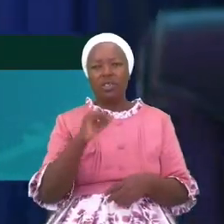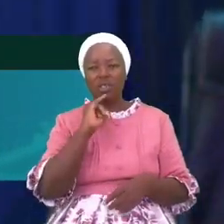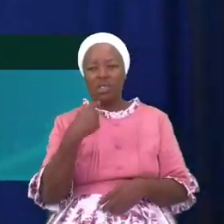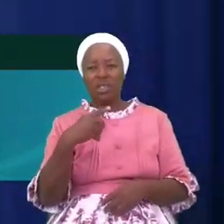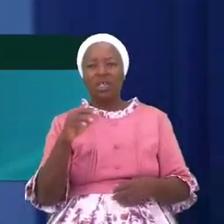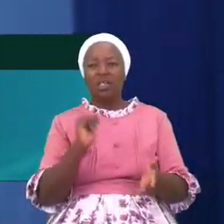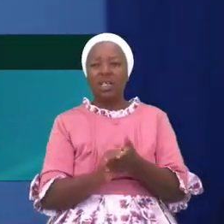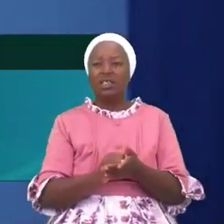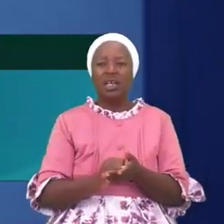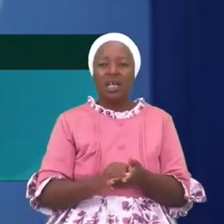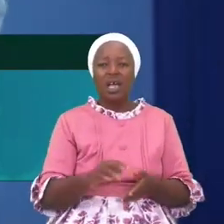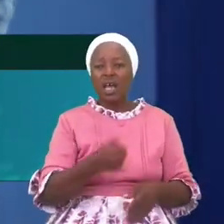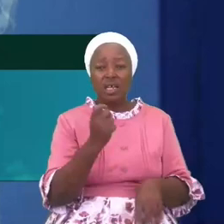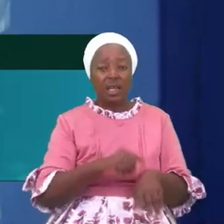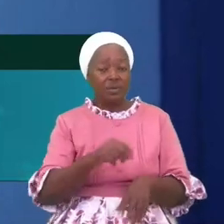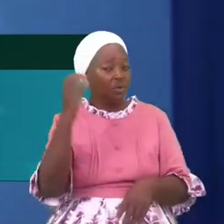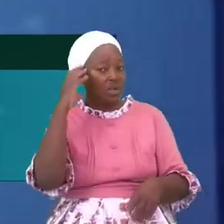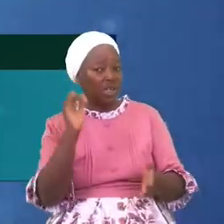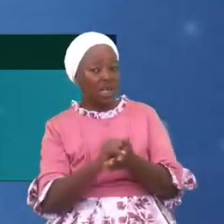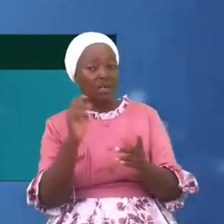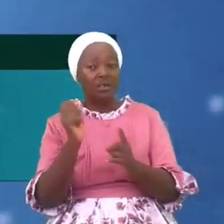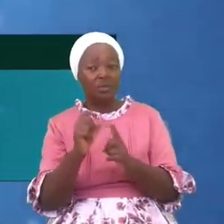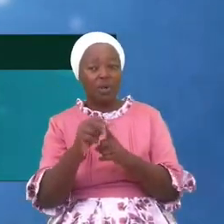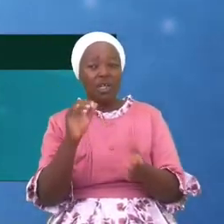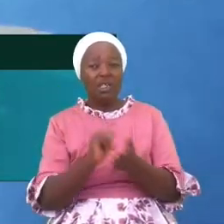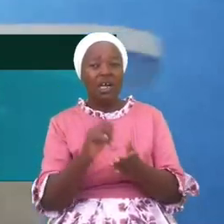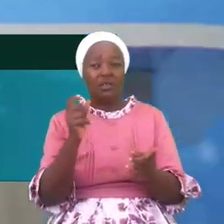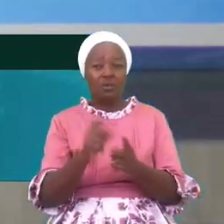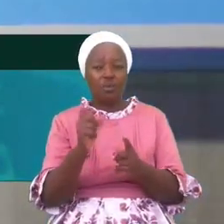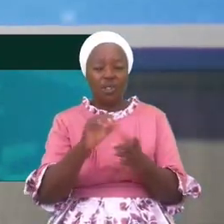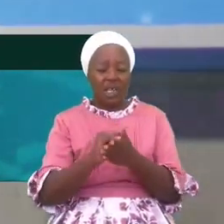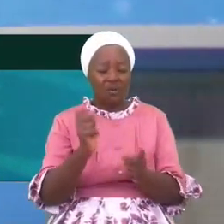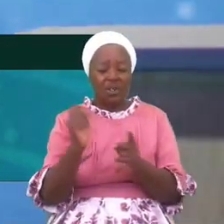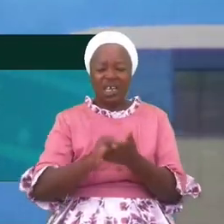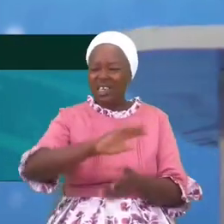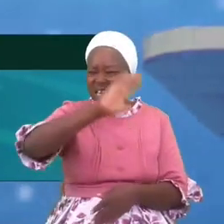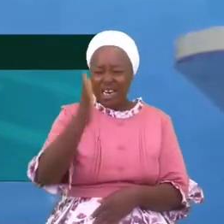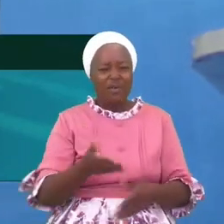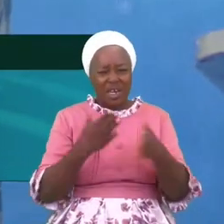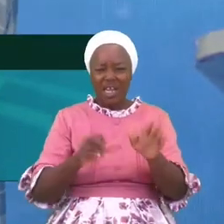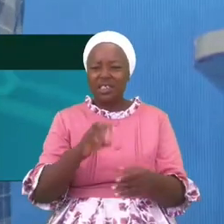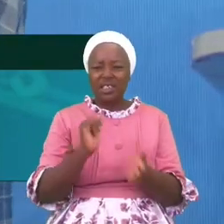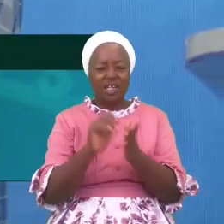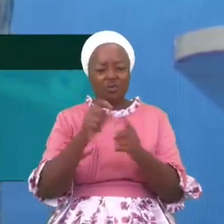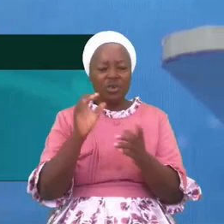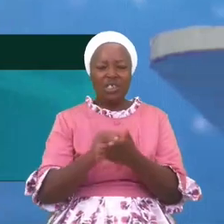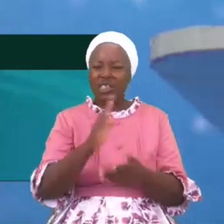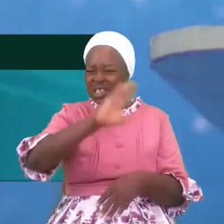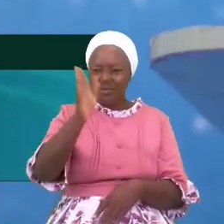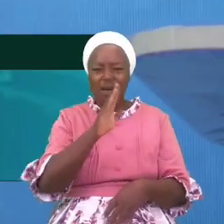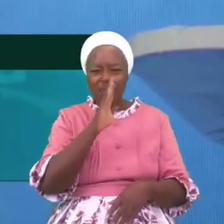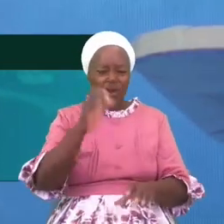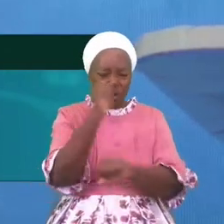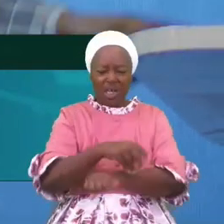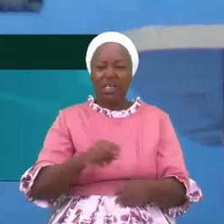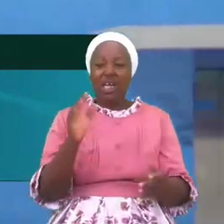the imperishable word, the word, the unconquerable word, the word that has power, power to